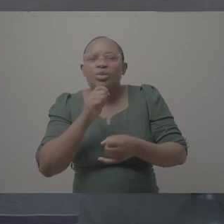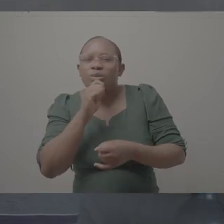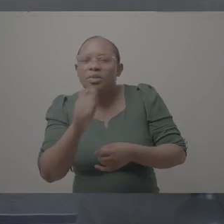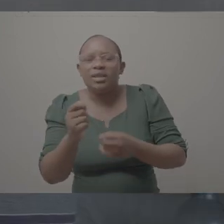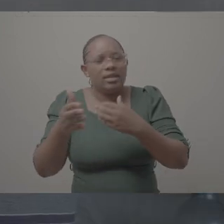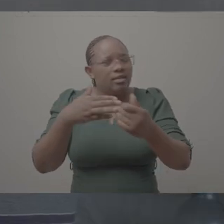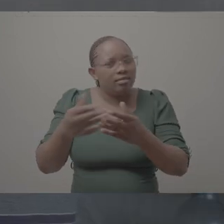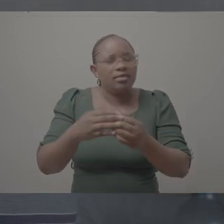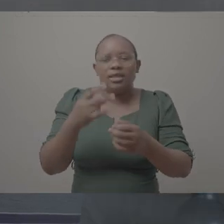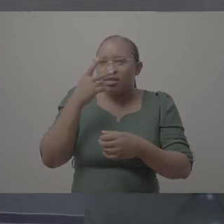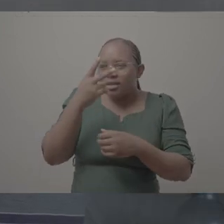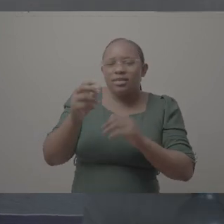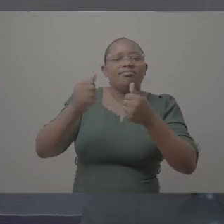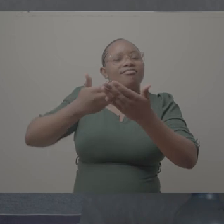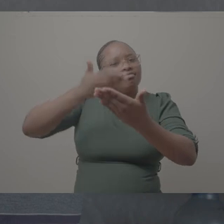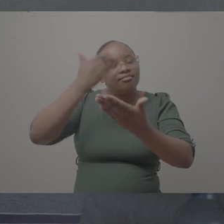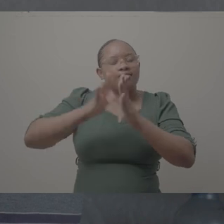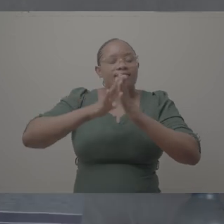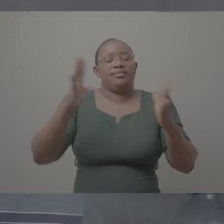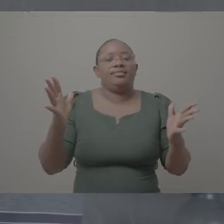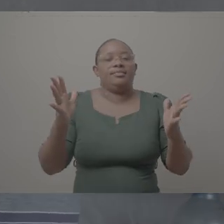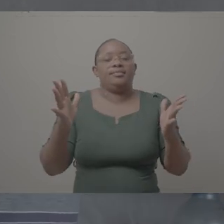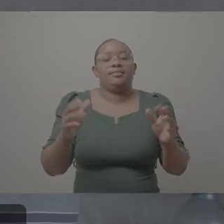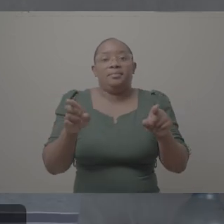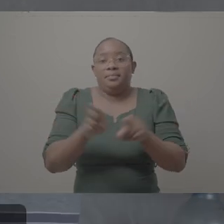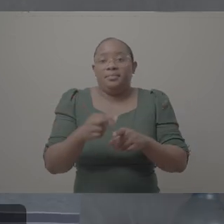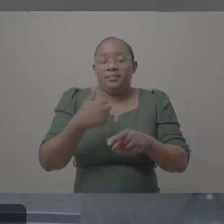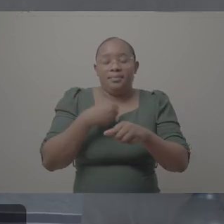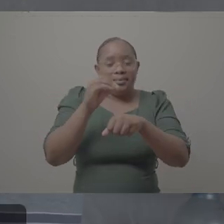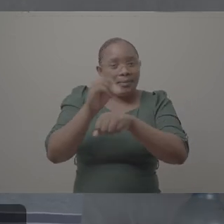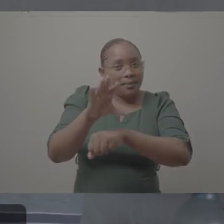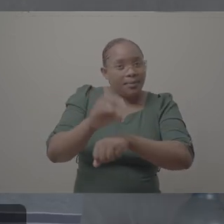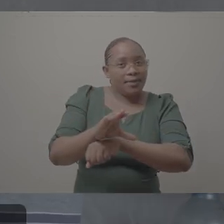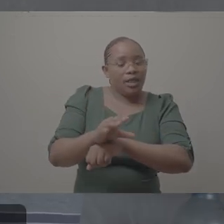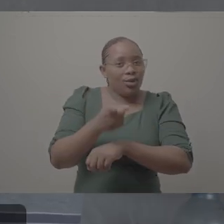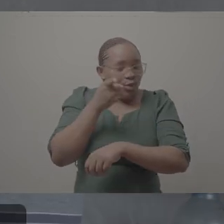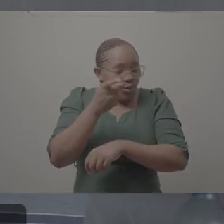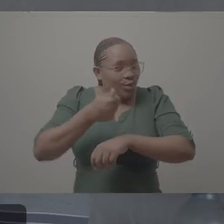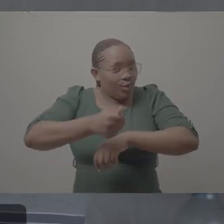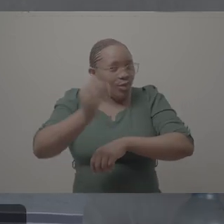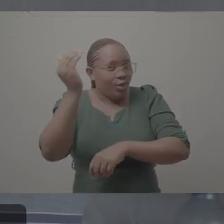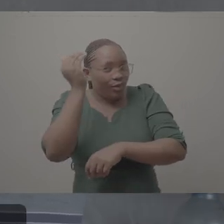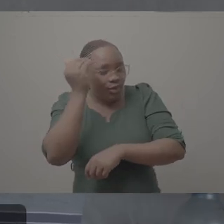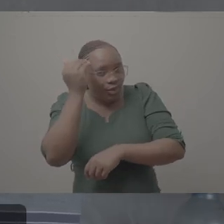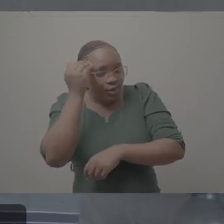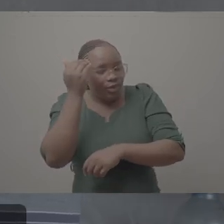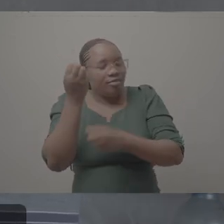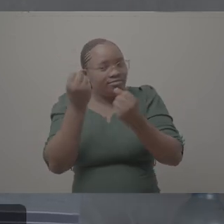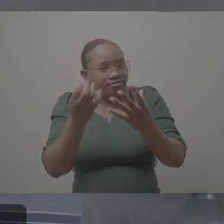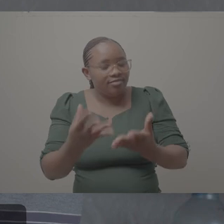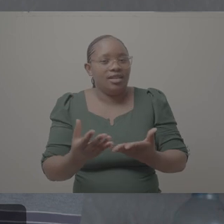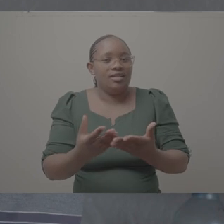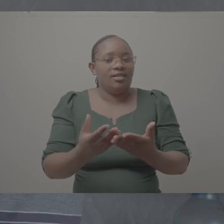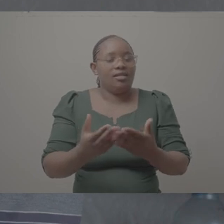My appeal to you people who seem to have the know-how, the knowledge, or you people who are able to speak